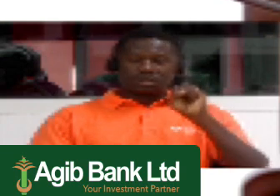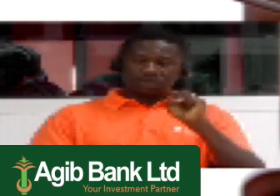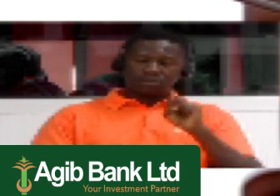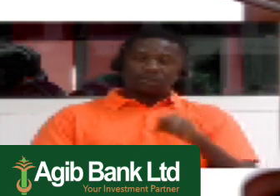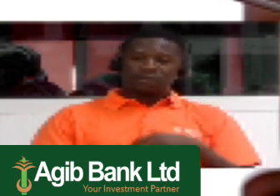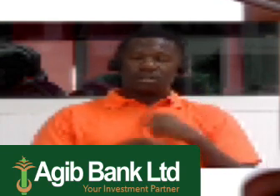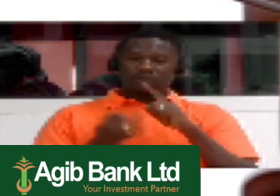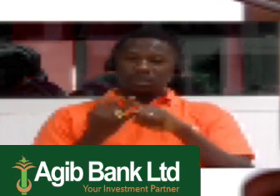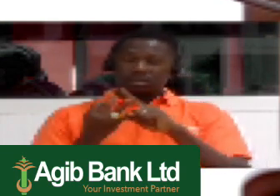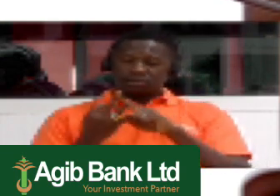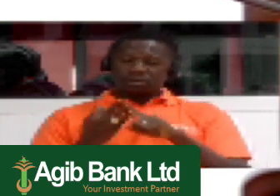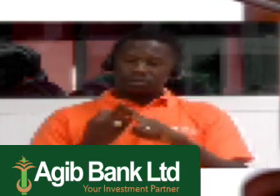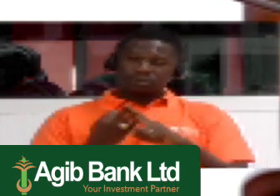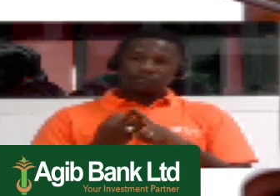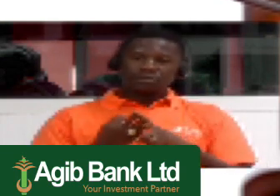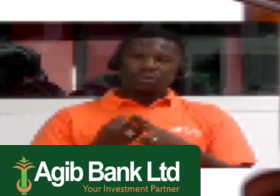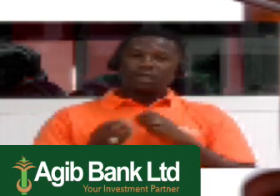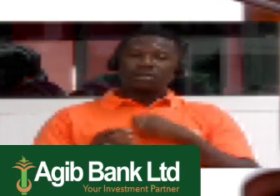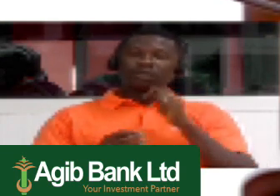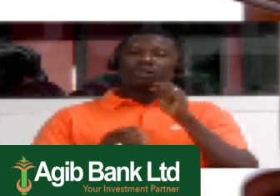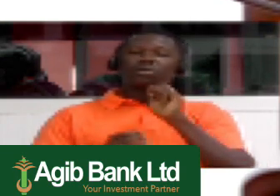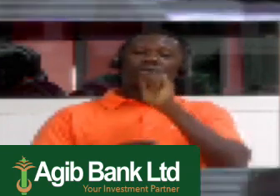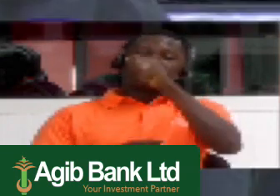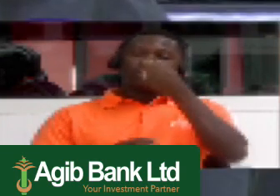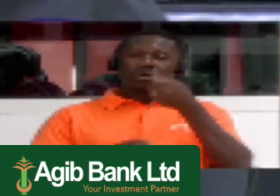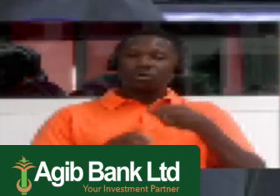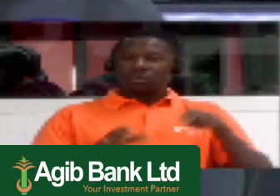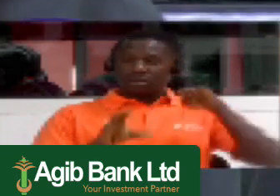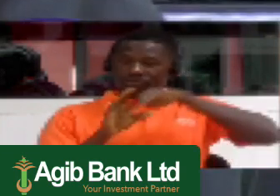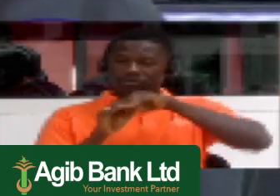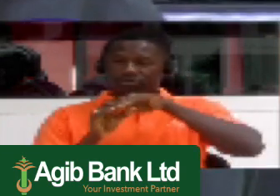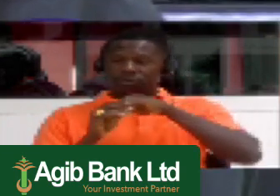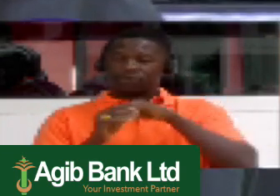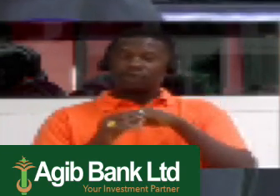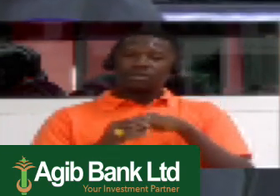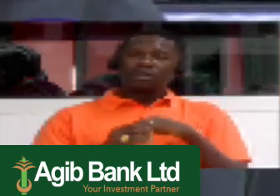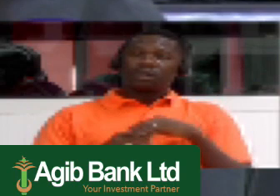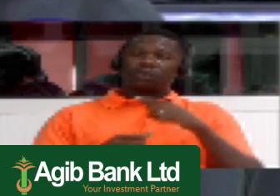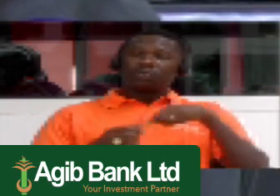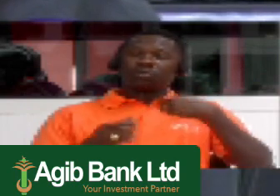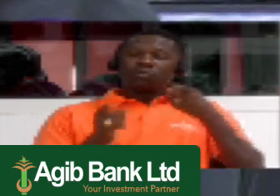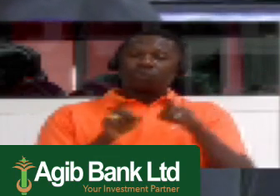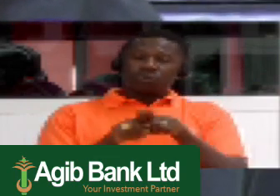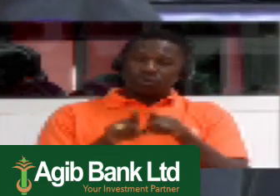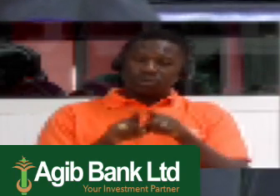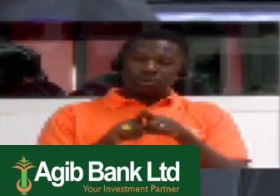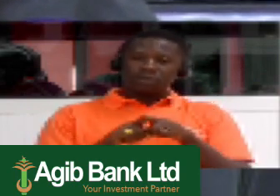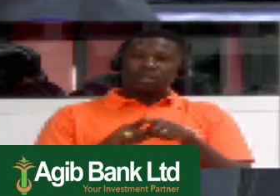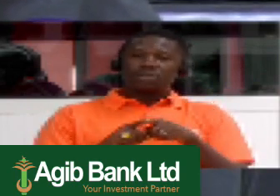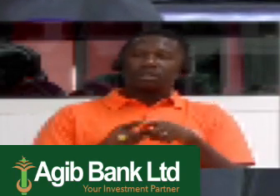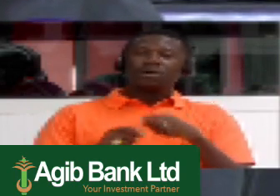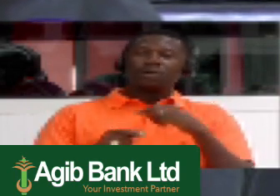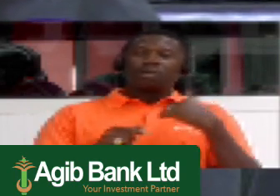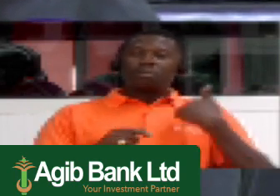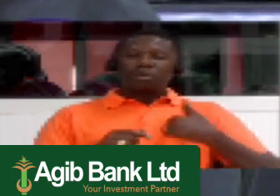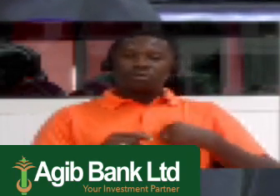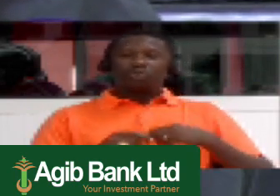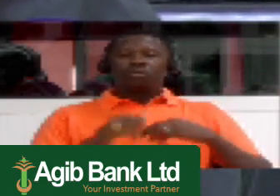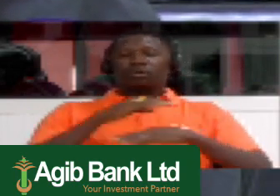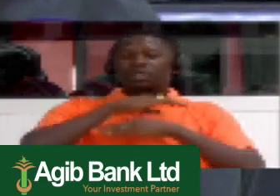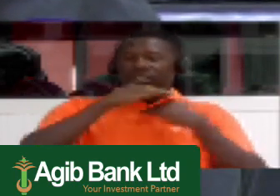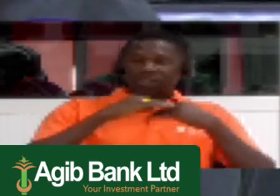as well as your involvement in particular with the death row inmates